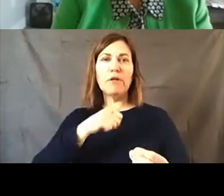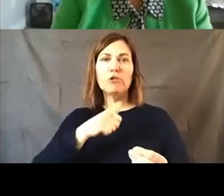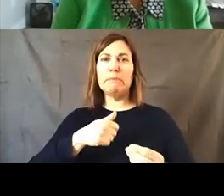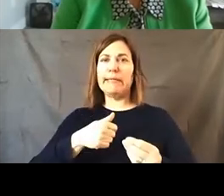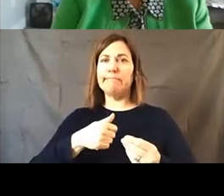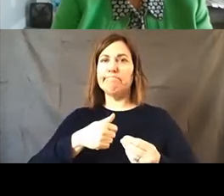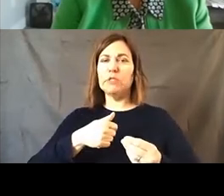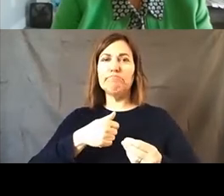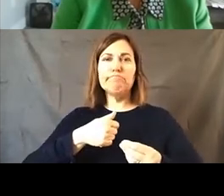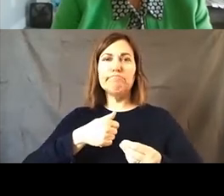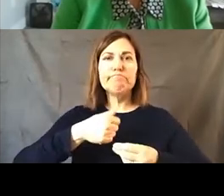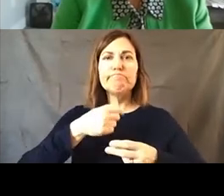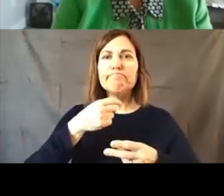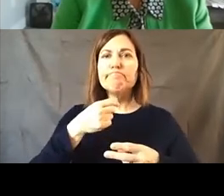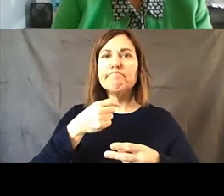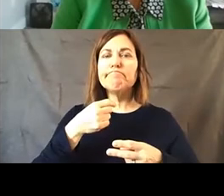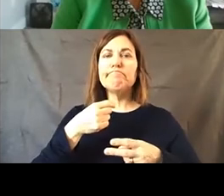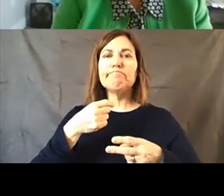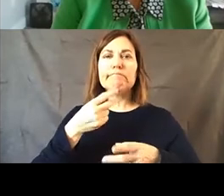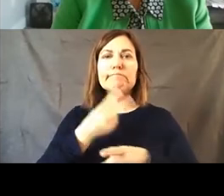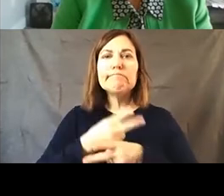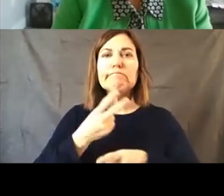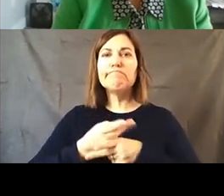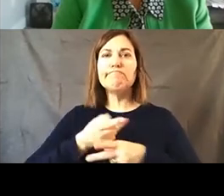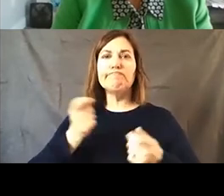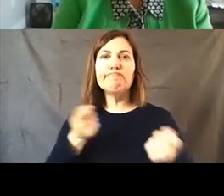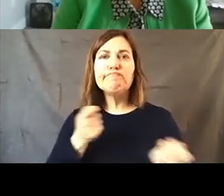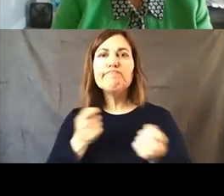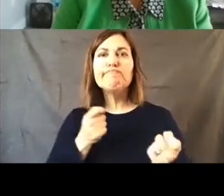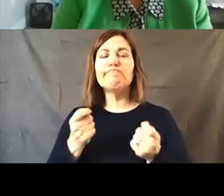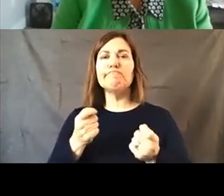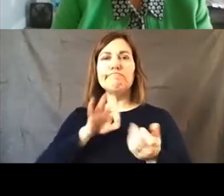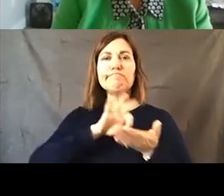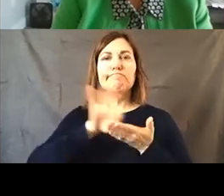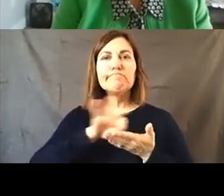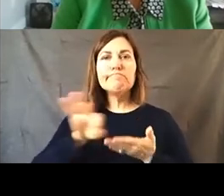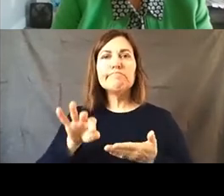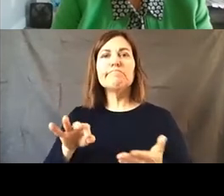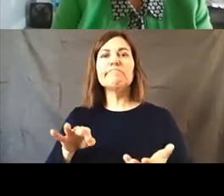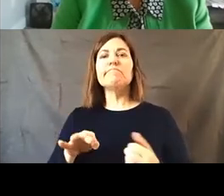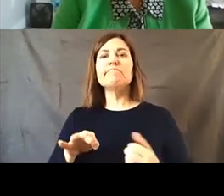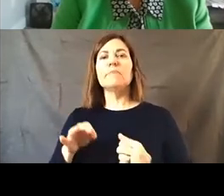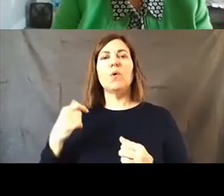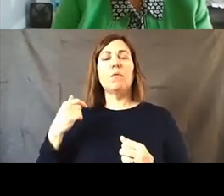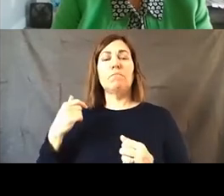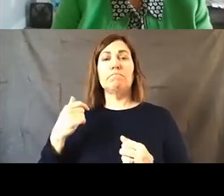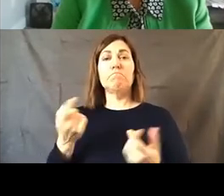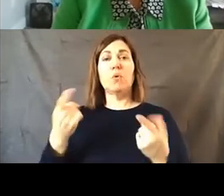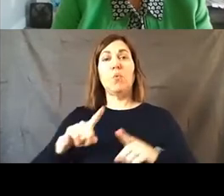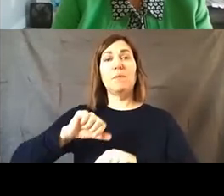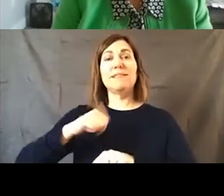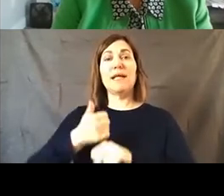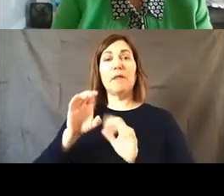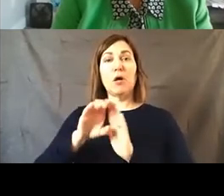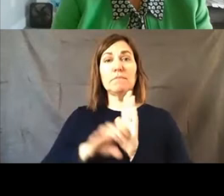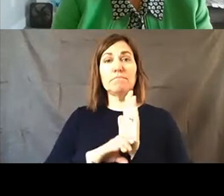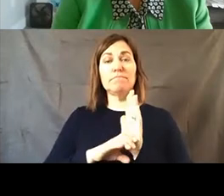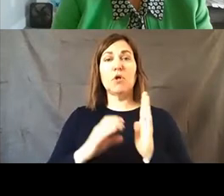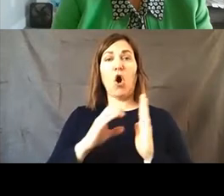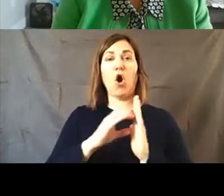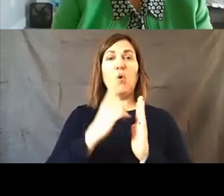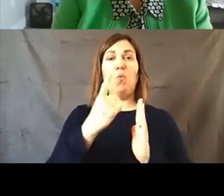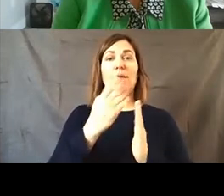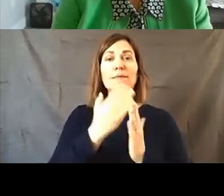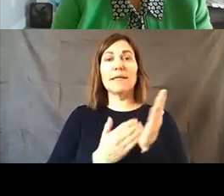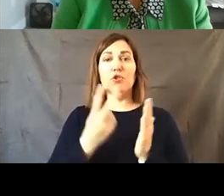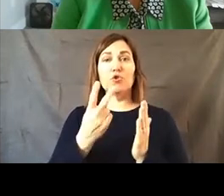We are not to be enumerated. As set forth in the Constitution, in Article 1, Section 2, Clause